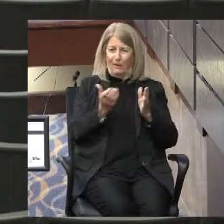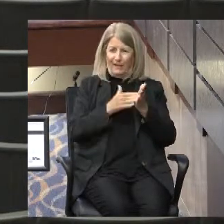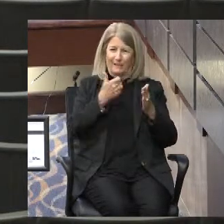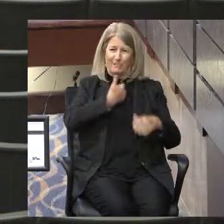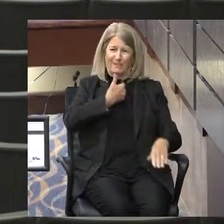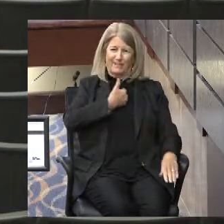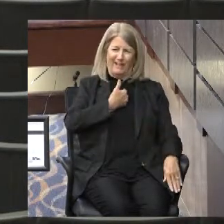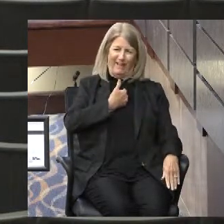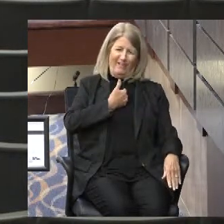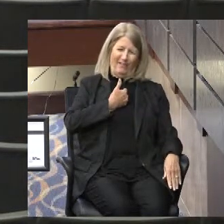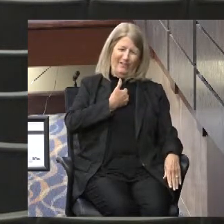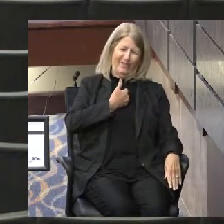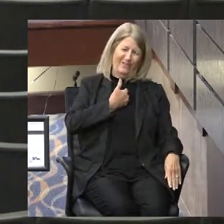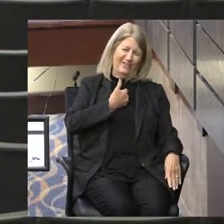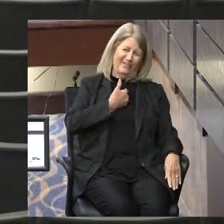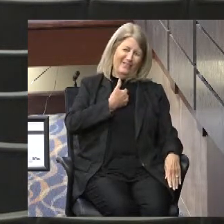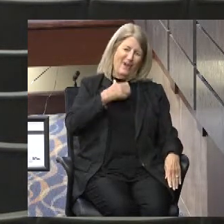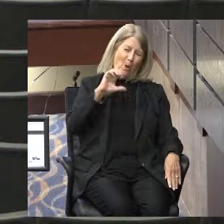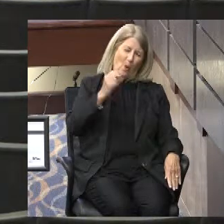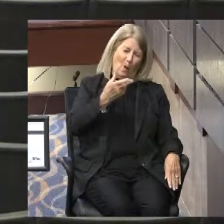Yeah.